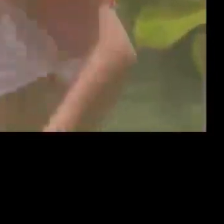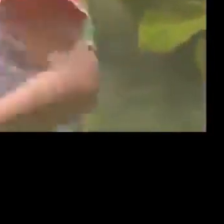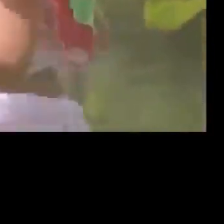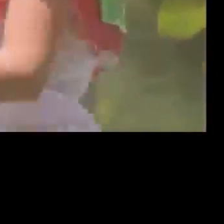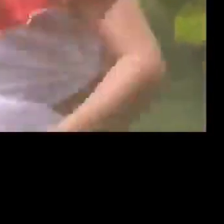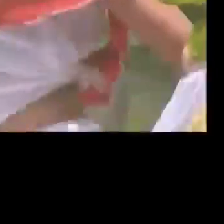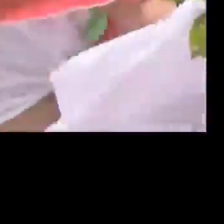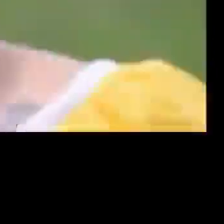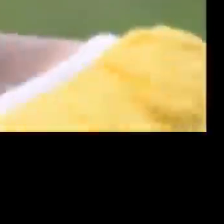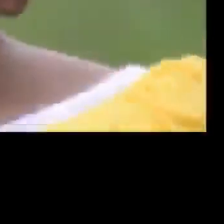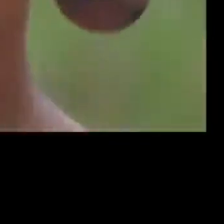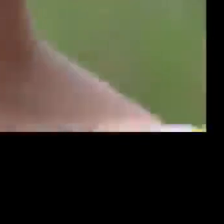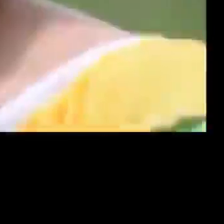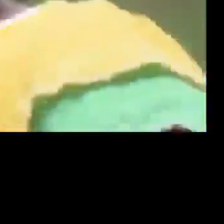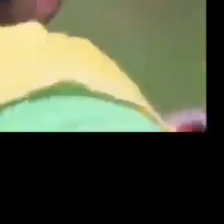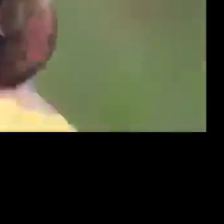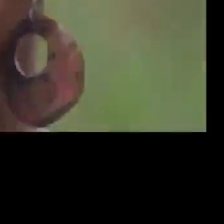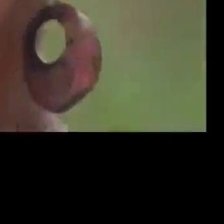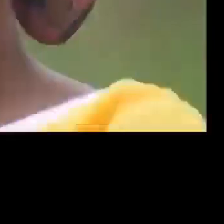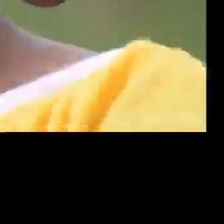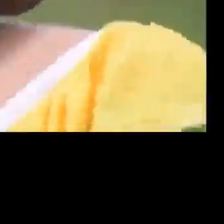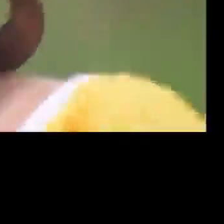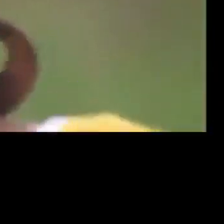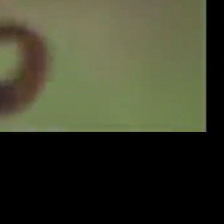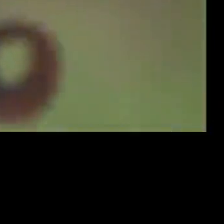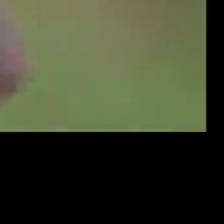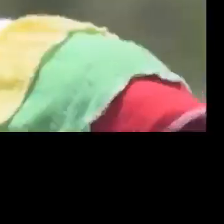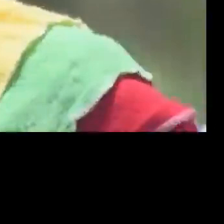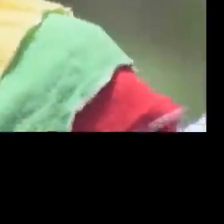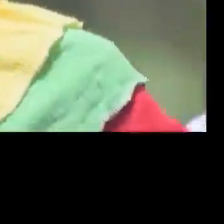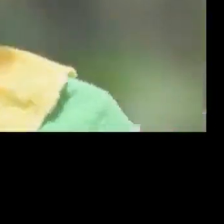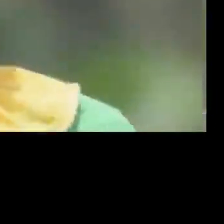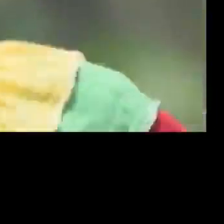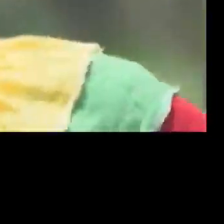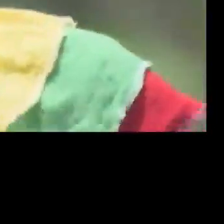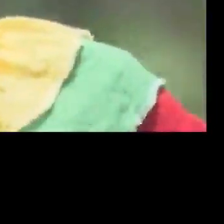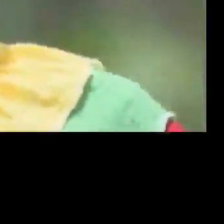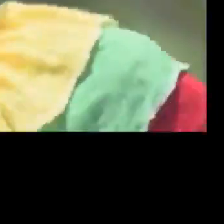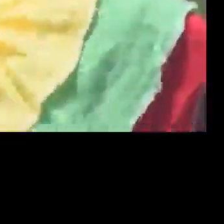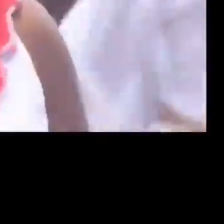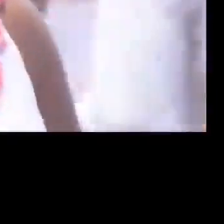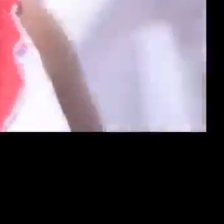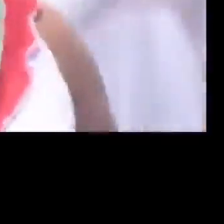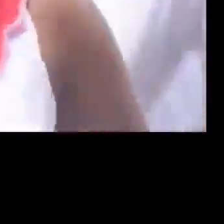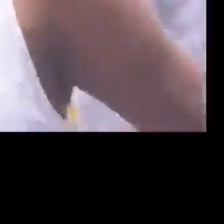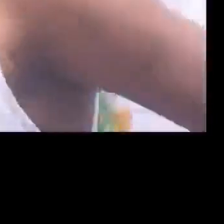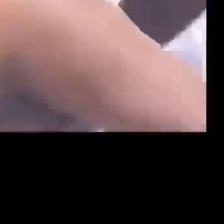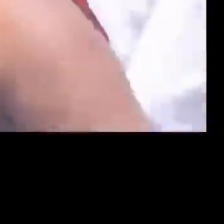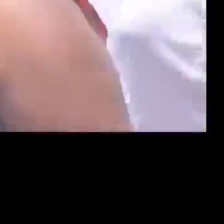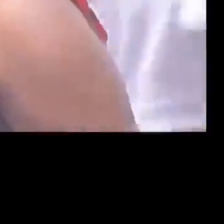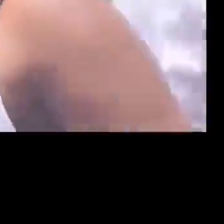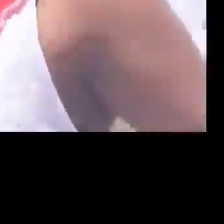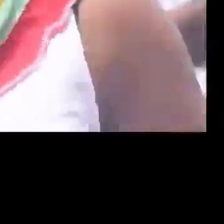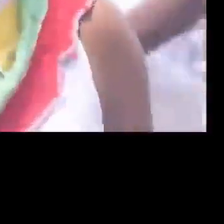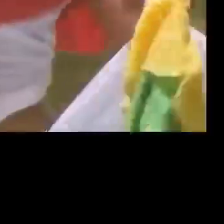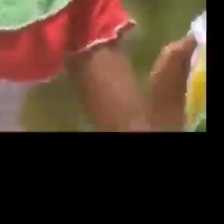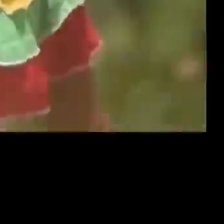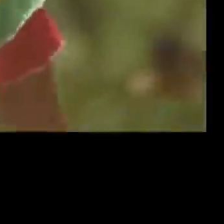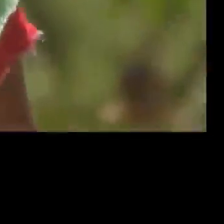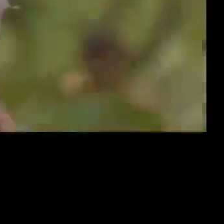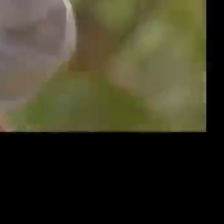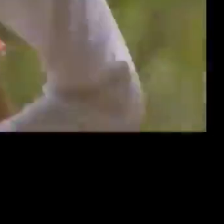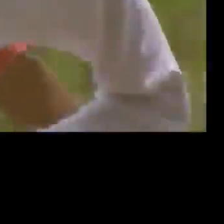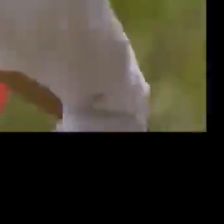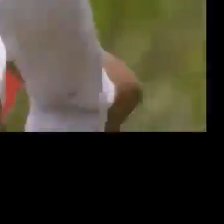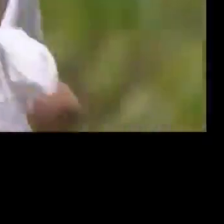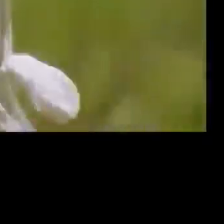they run, and the blood they run. See how the blood they run. And the blood they run, and the blood they run. See how the blood they run. And the blood they